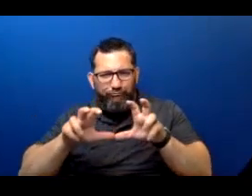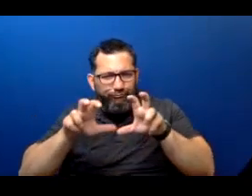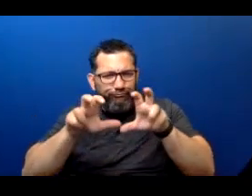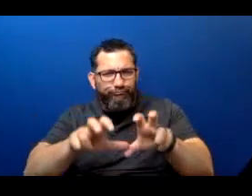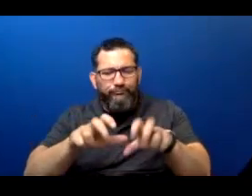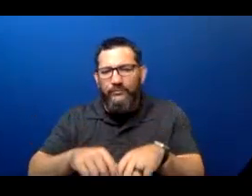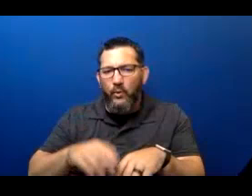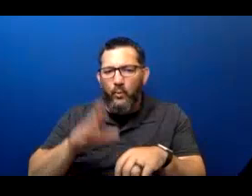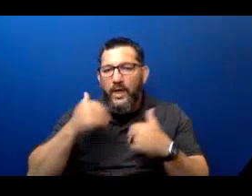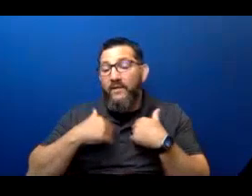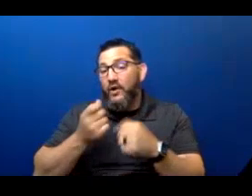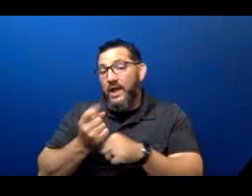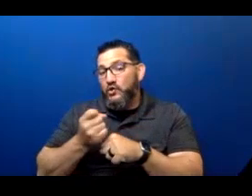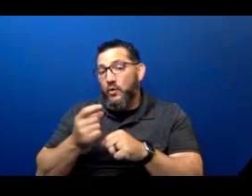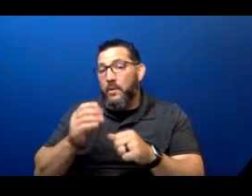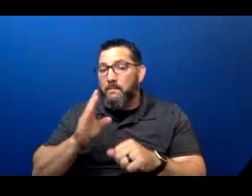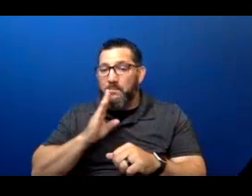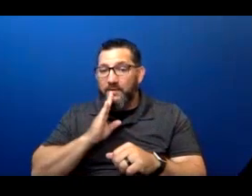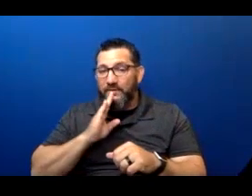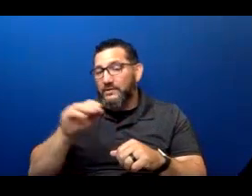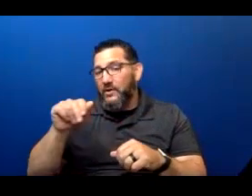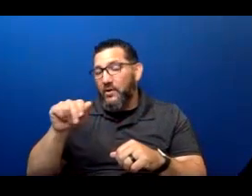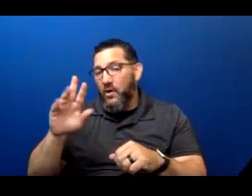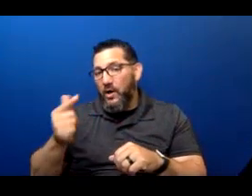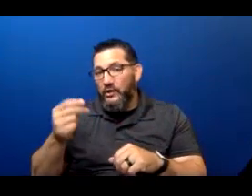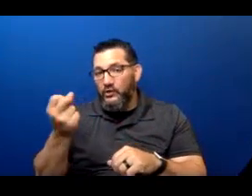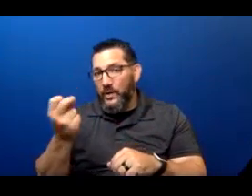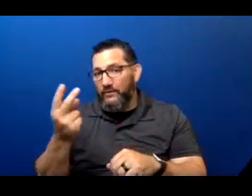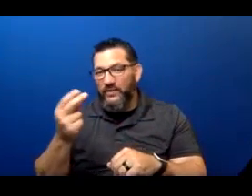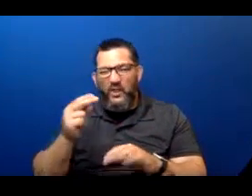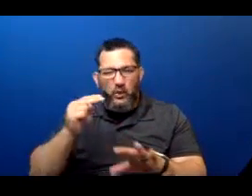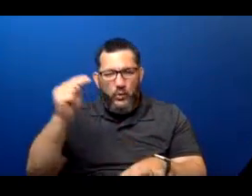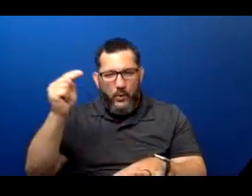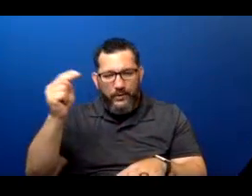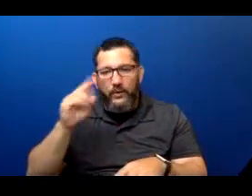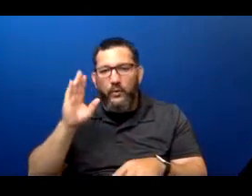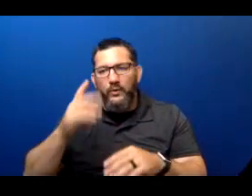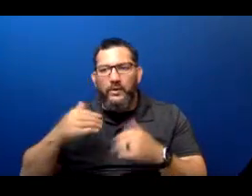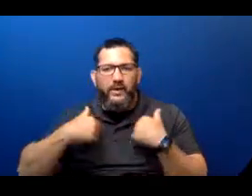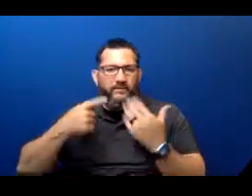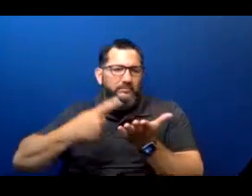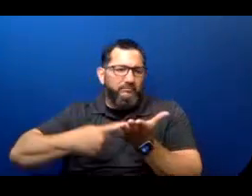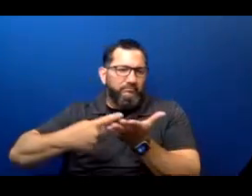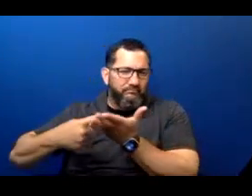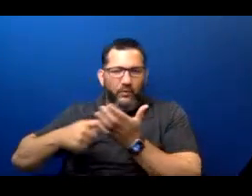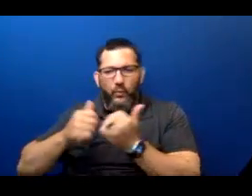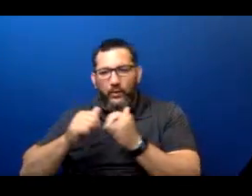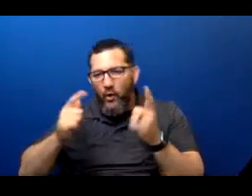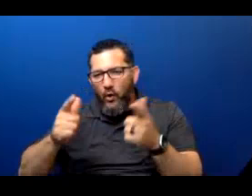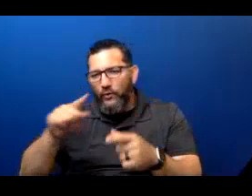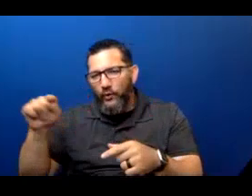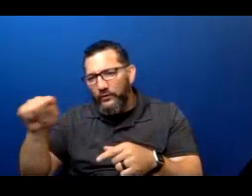will be in the north, which will be on August 12th, we're going to be talking to all of those